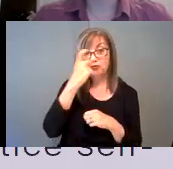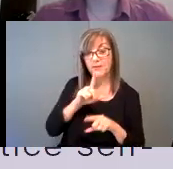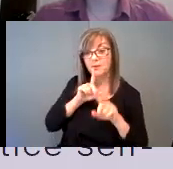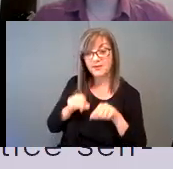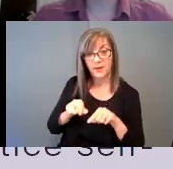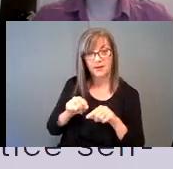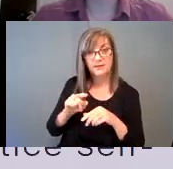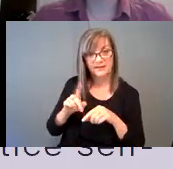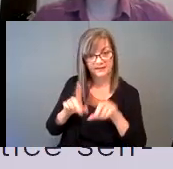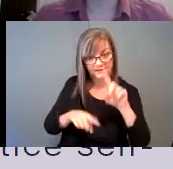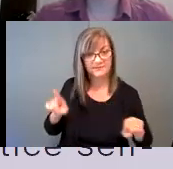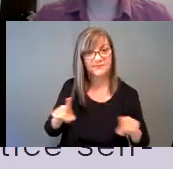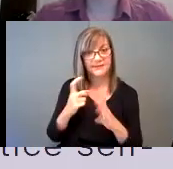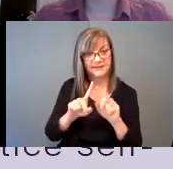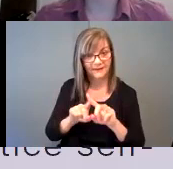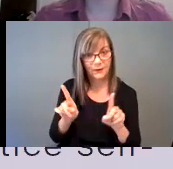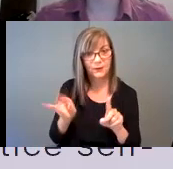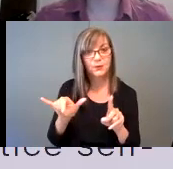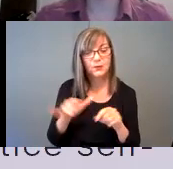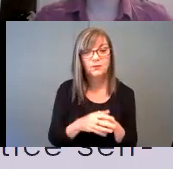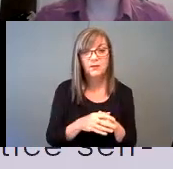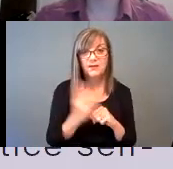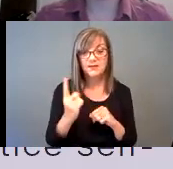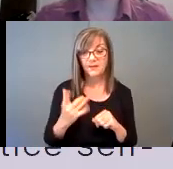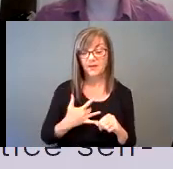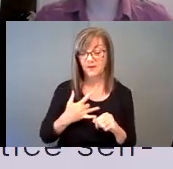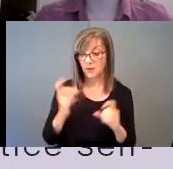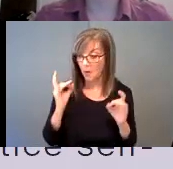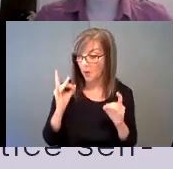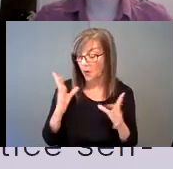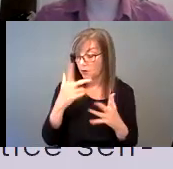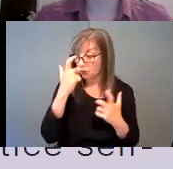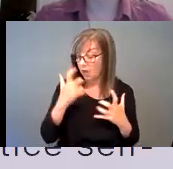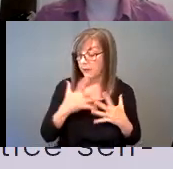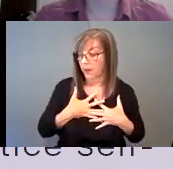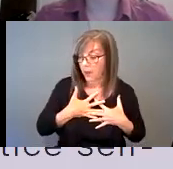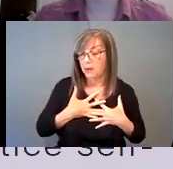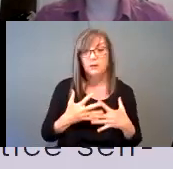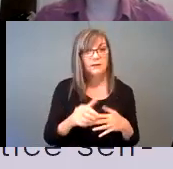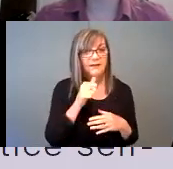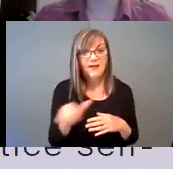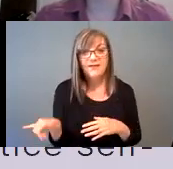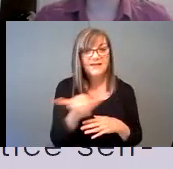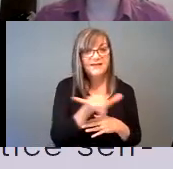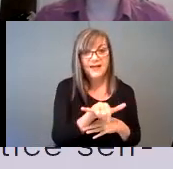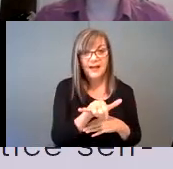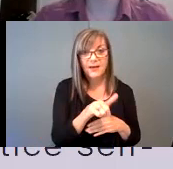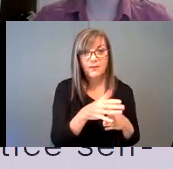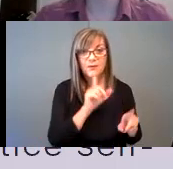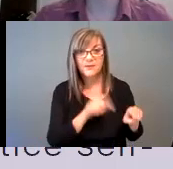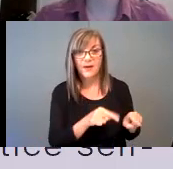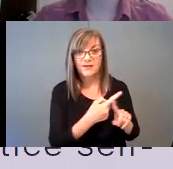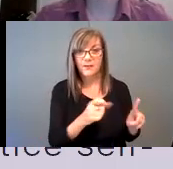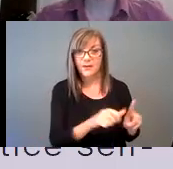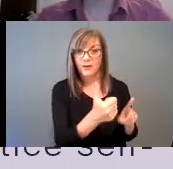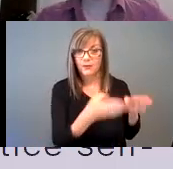to acknowledge as well, that something that feels traumatic to you isn't always necessarily traumatic to someone else. So just acknowledging that